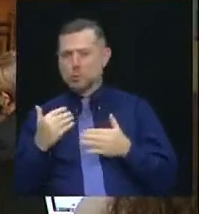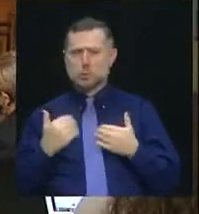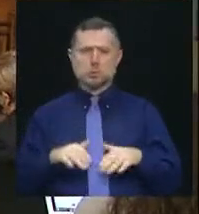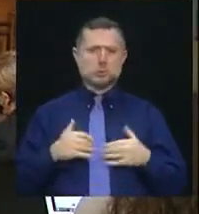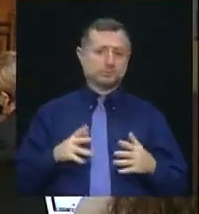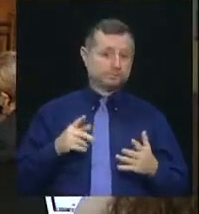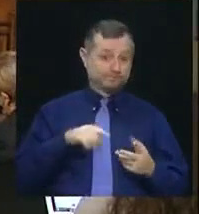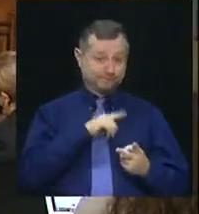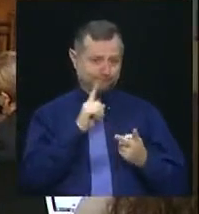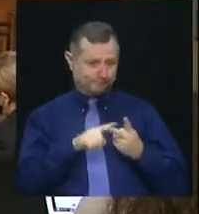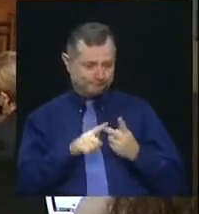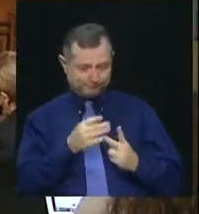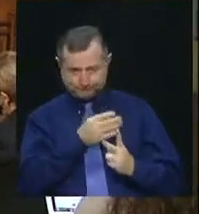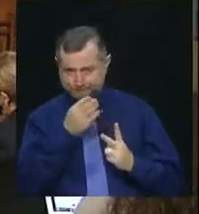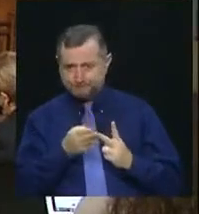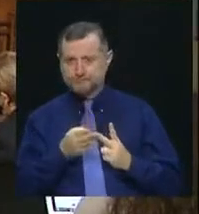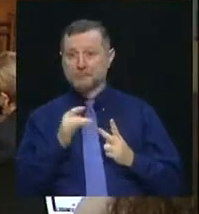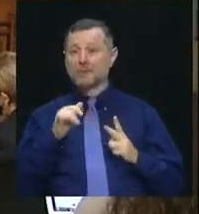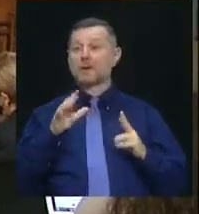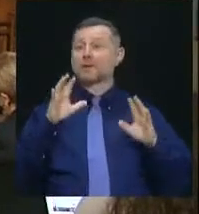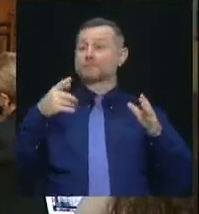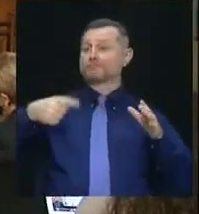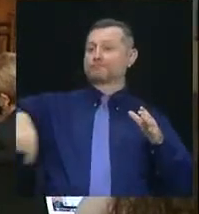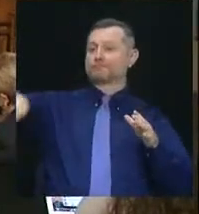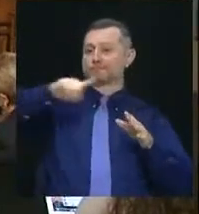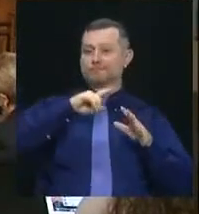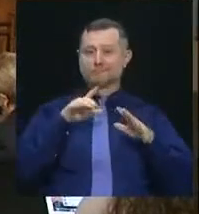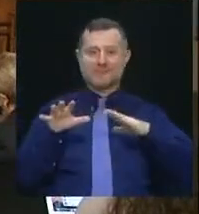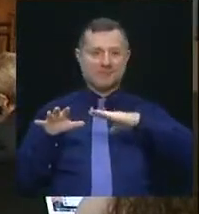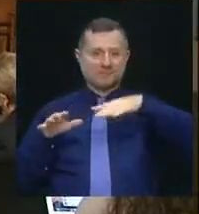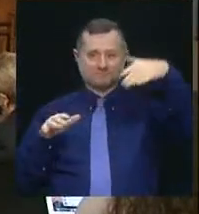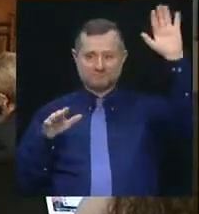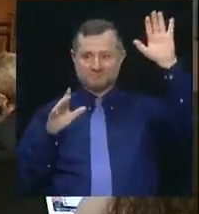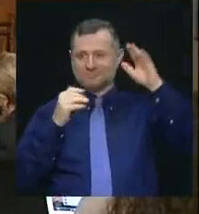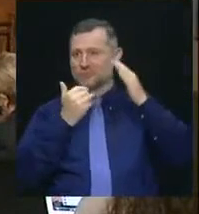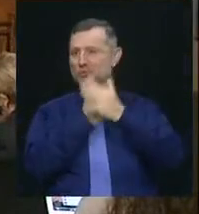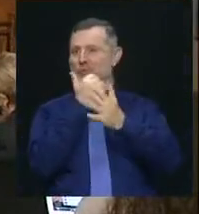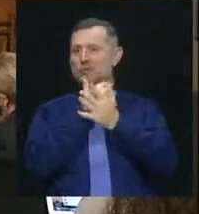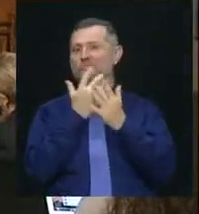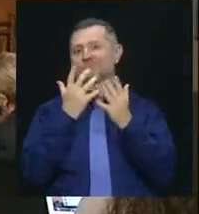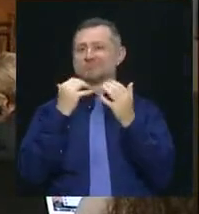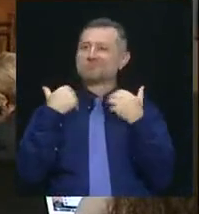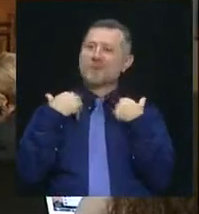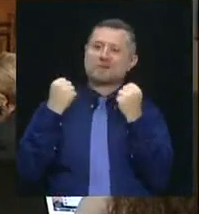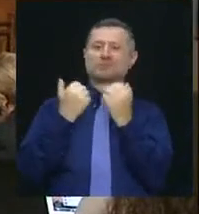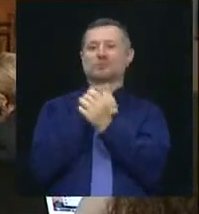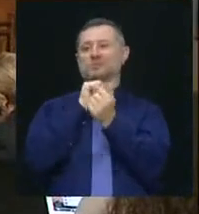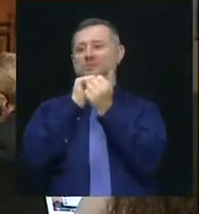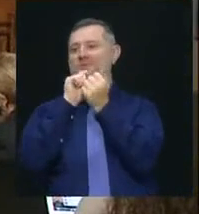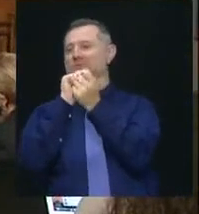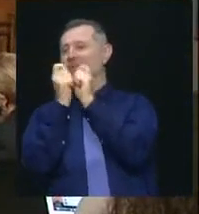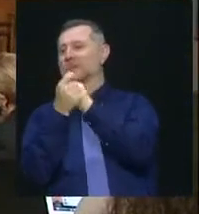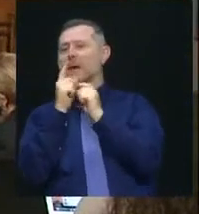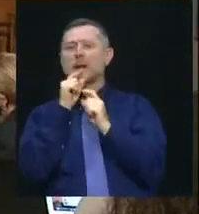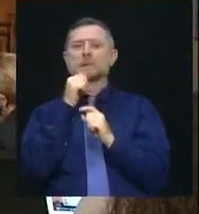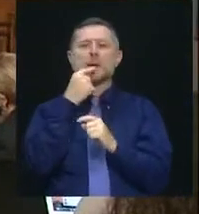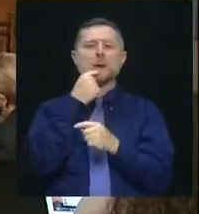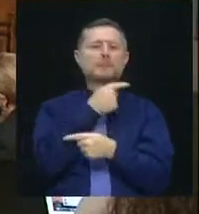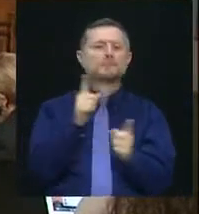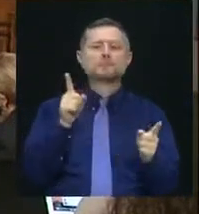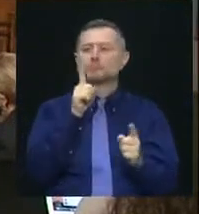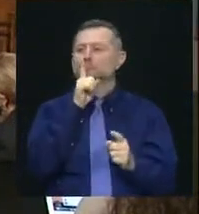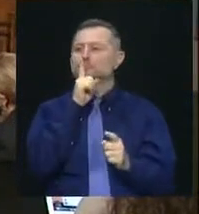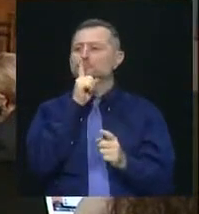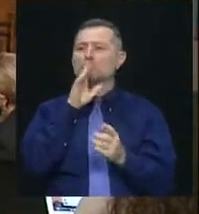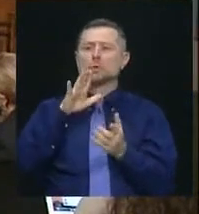outgoing administration had said its health department would not be giving guidance to school districts about mask wearing when school starts in a few weeks.